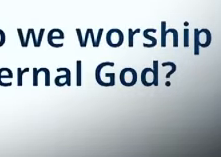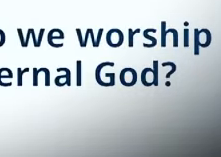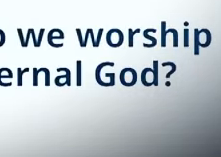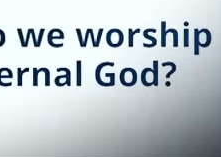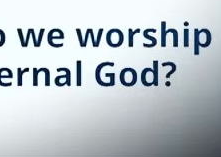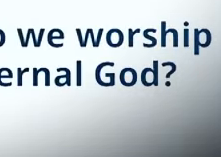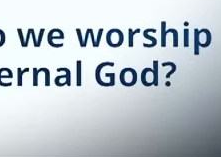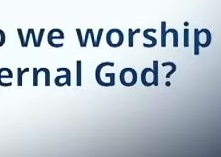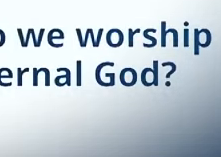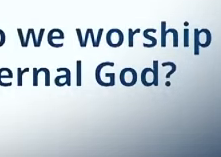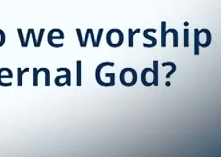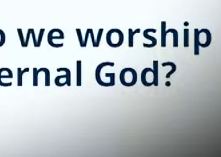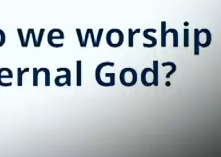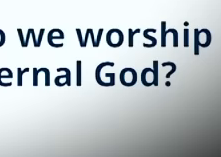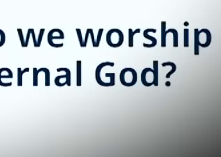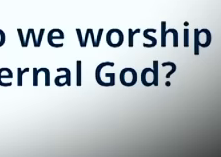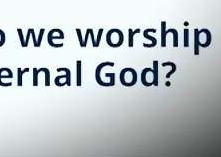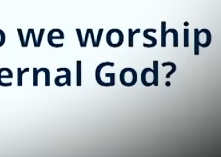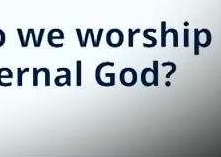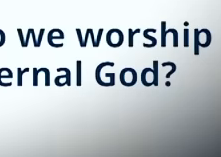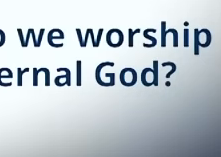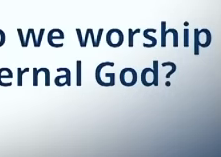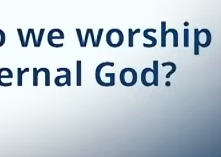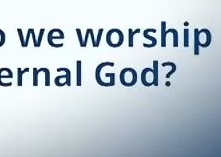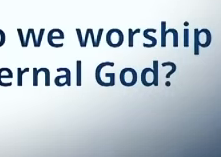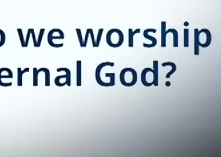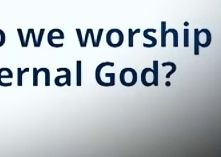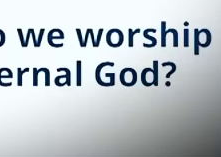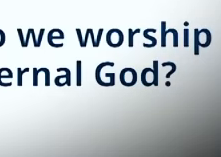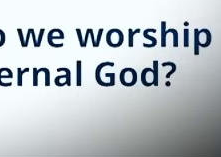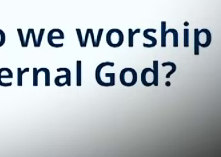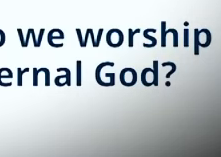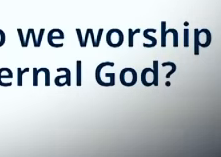The eternal God who is to be